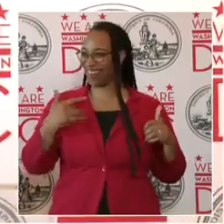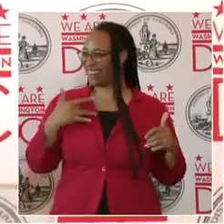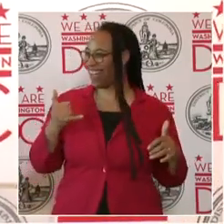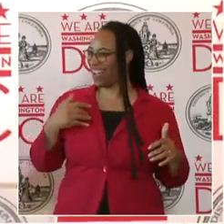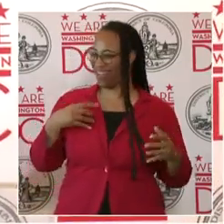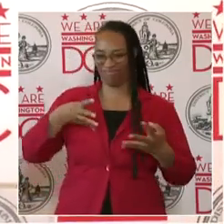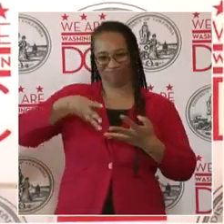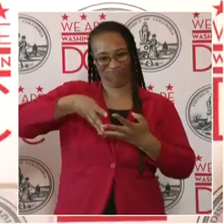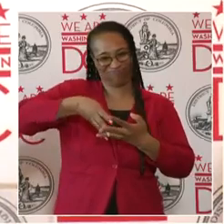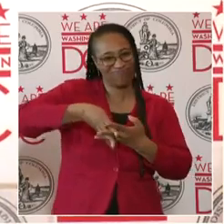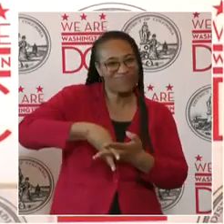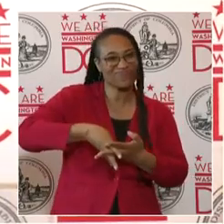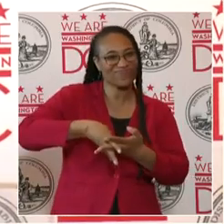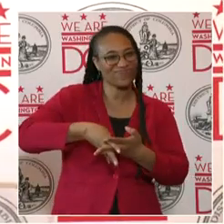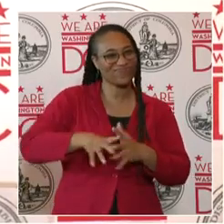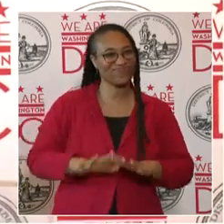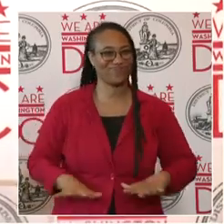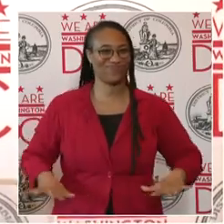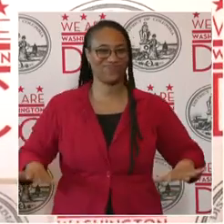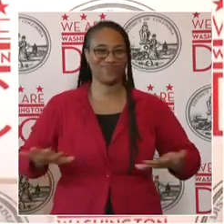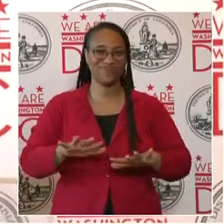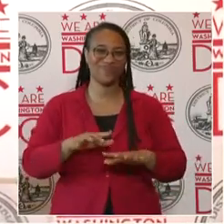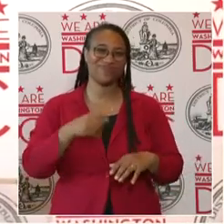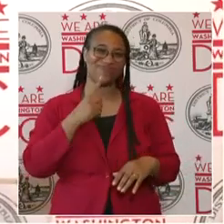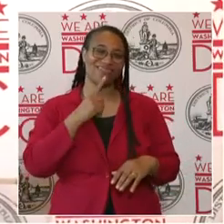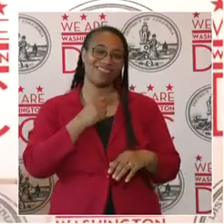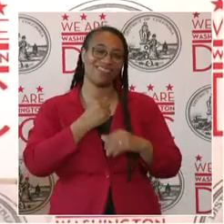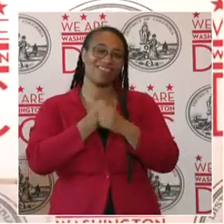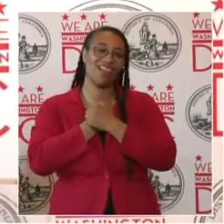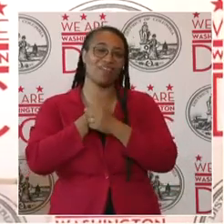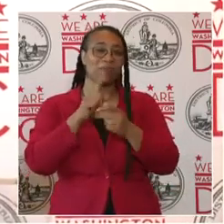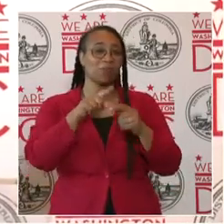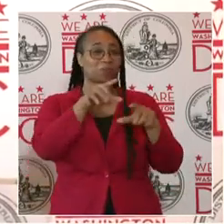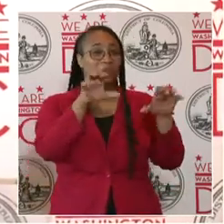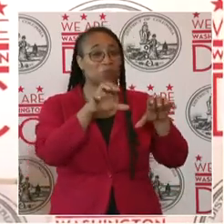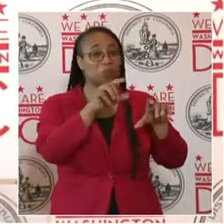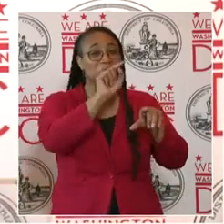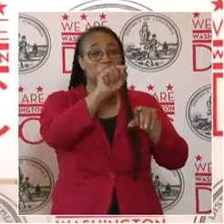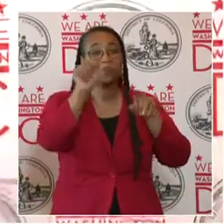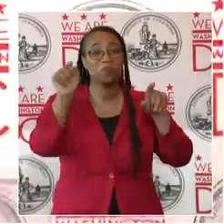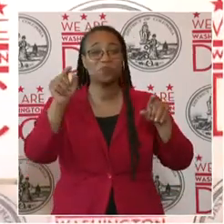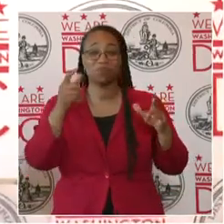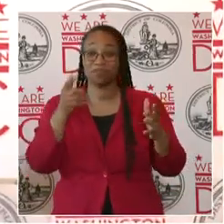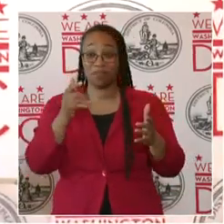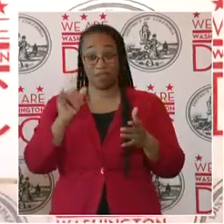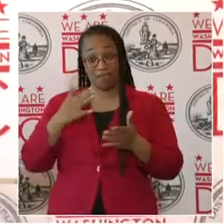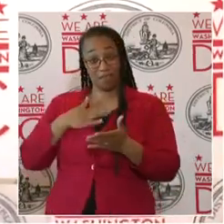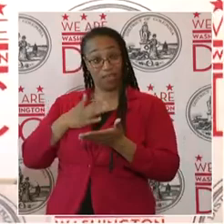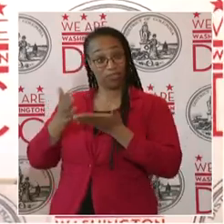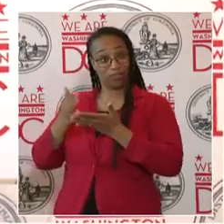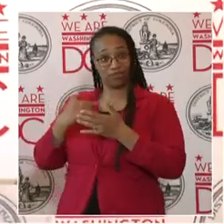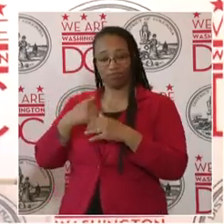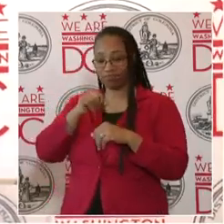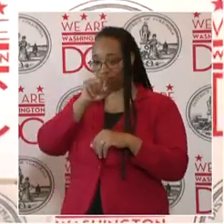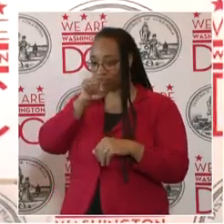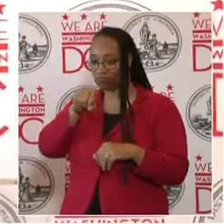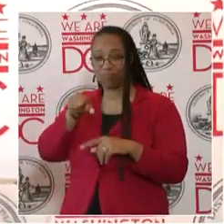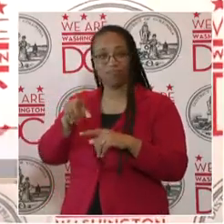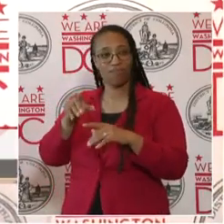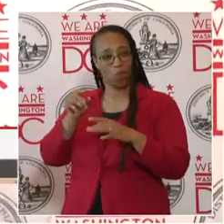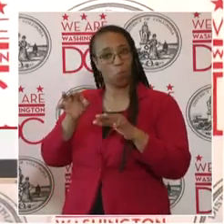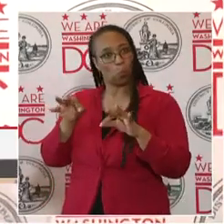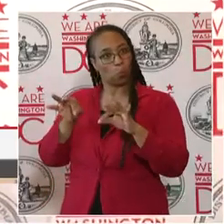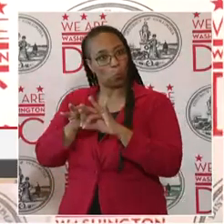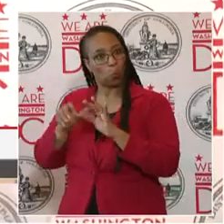I love what I do, and I do it every day with a gift of service. And I just want to give a shout out to my husband who's in the